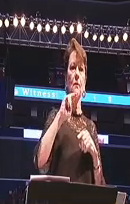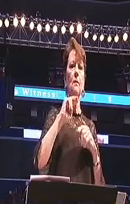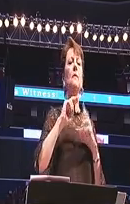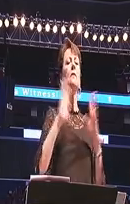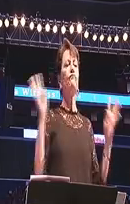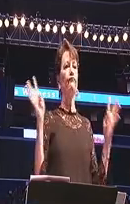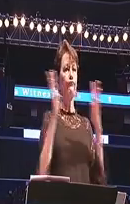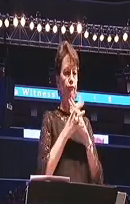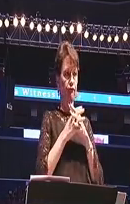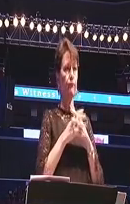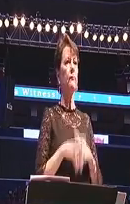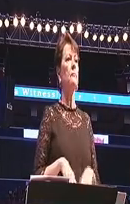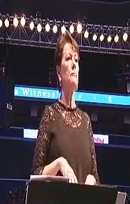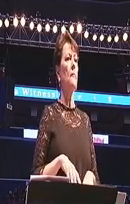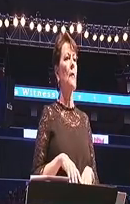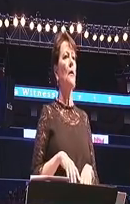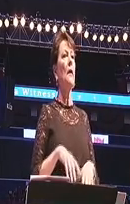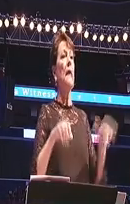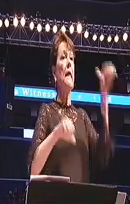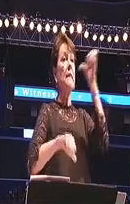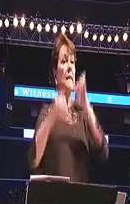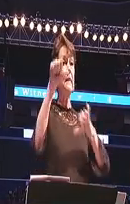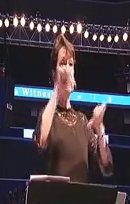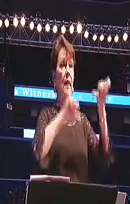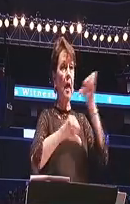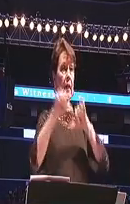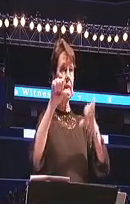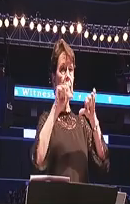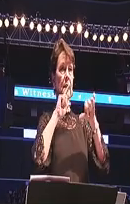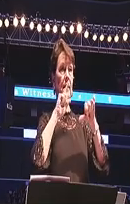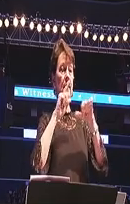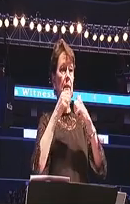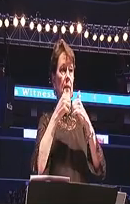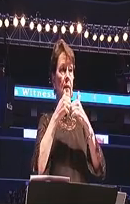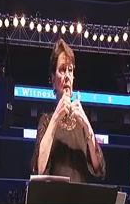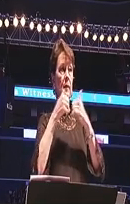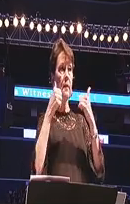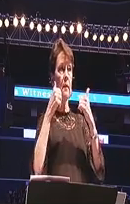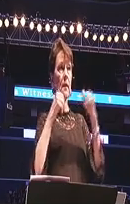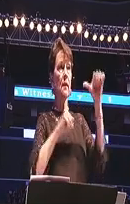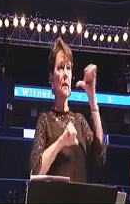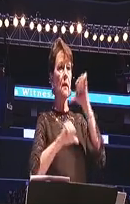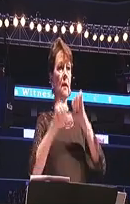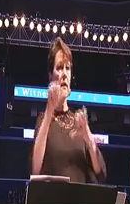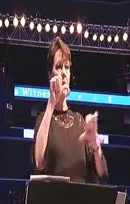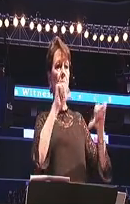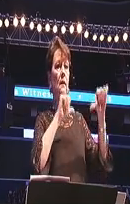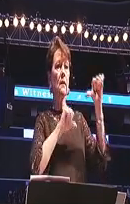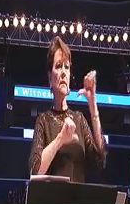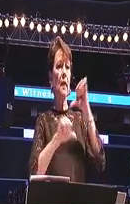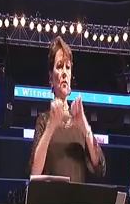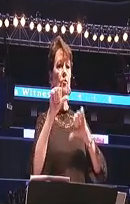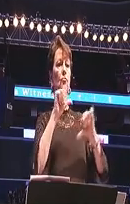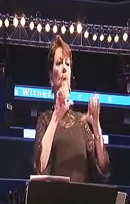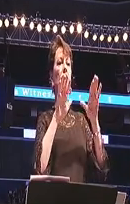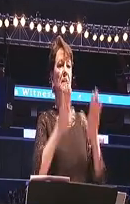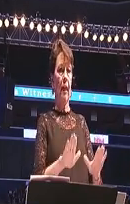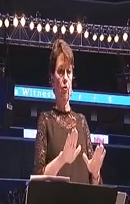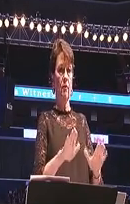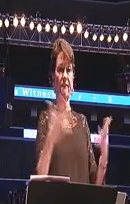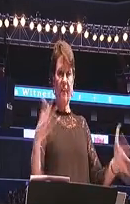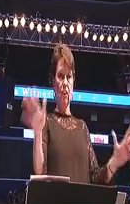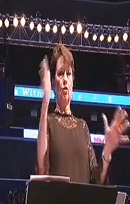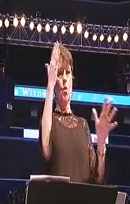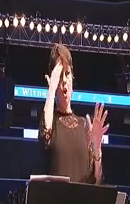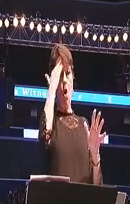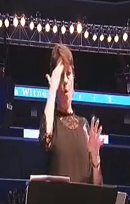And the science is settled. The science is settled. So